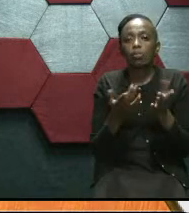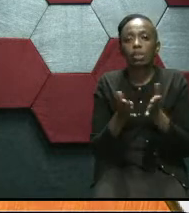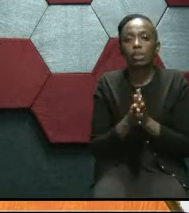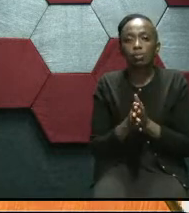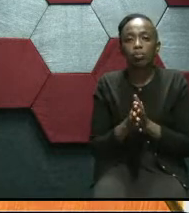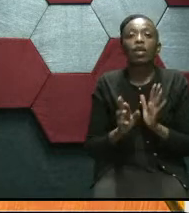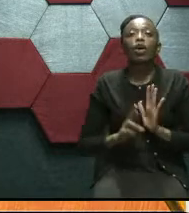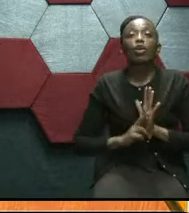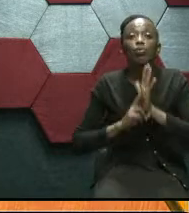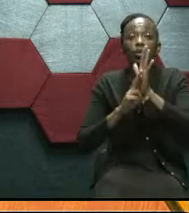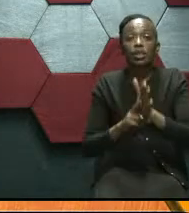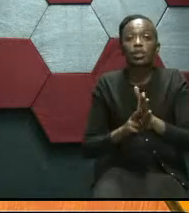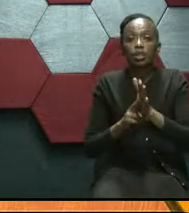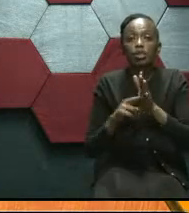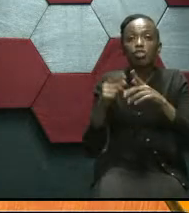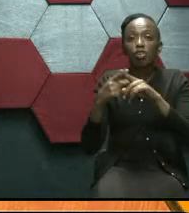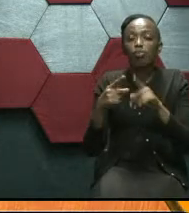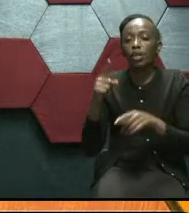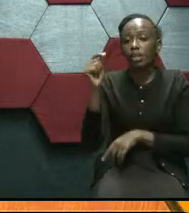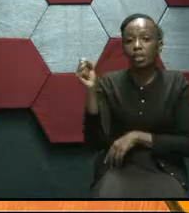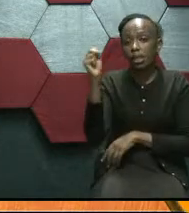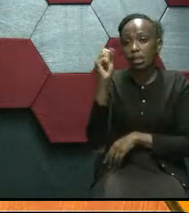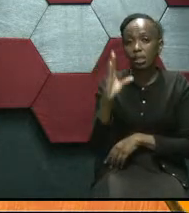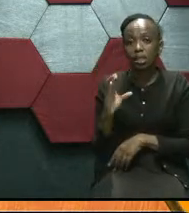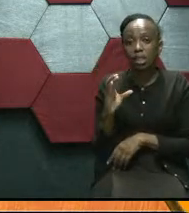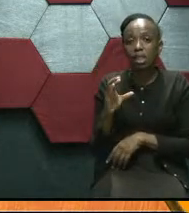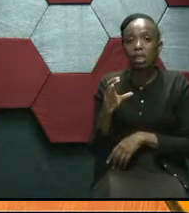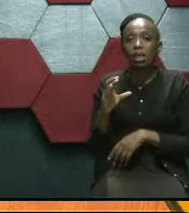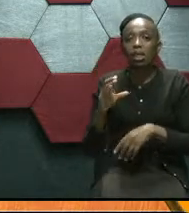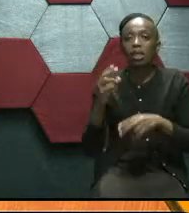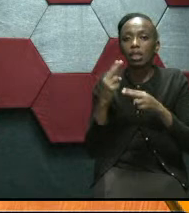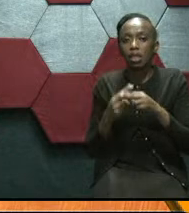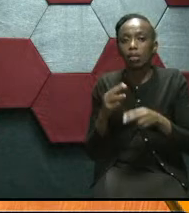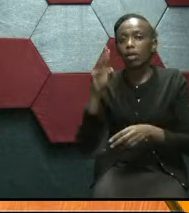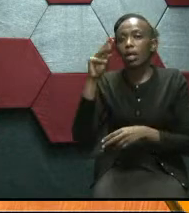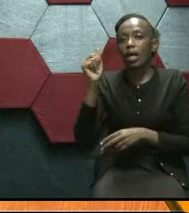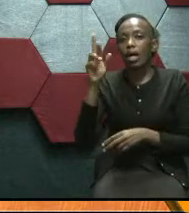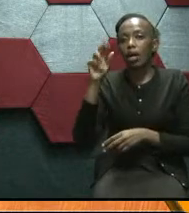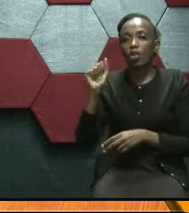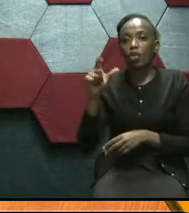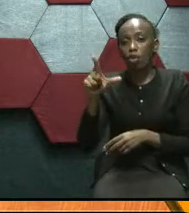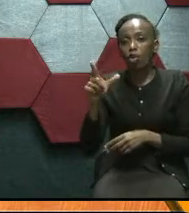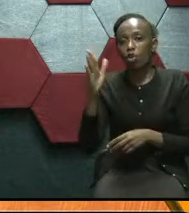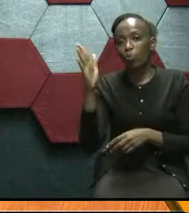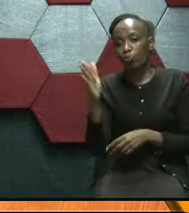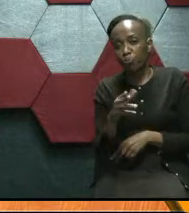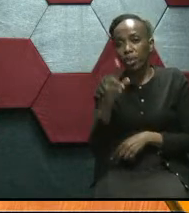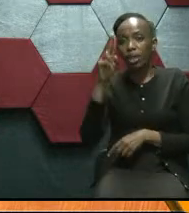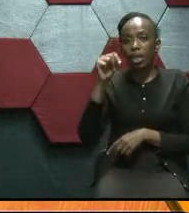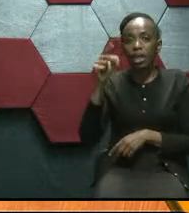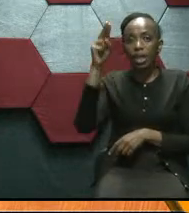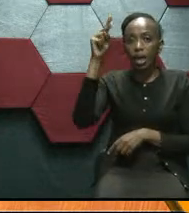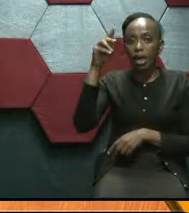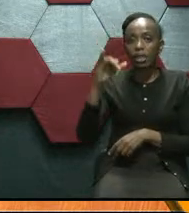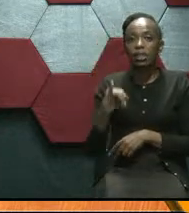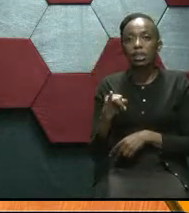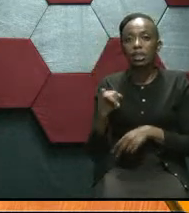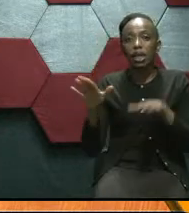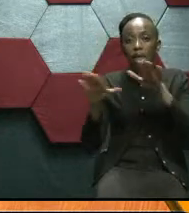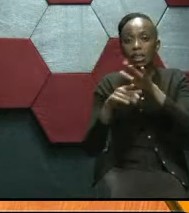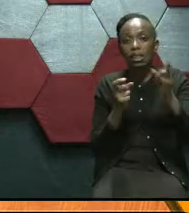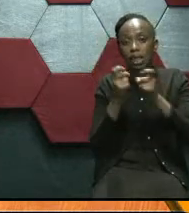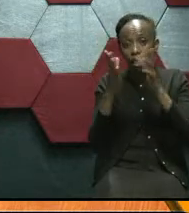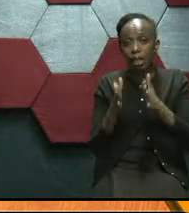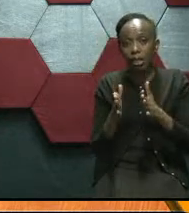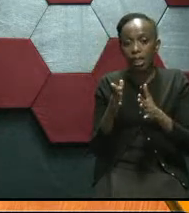a representative from the Teacher Service Commission, Madam Carol Nandi, an assistant director at the TSC, the Teacher Service Commission, to